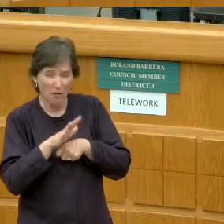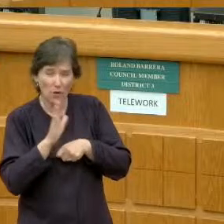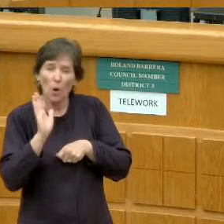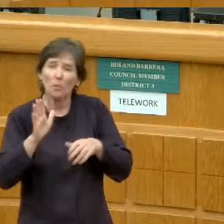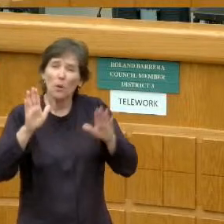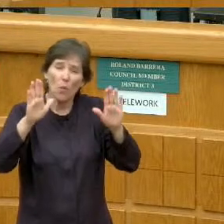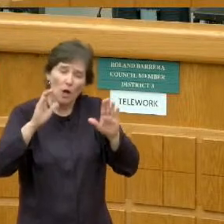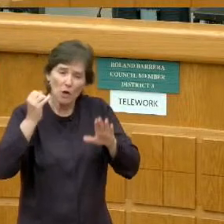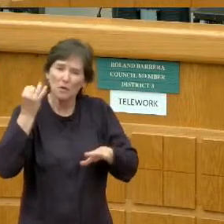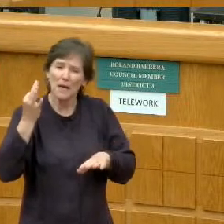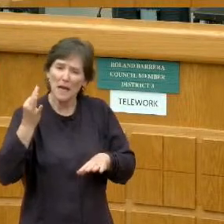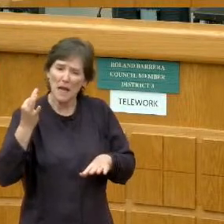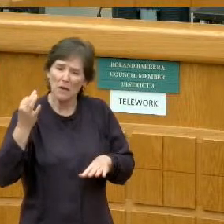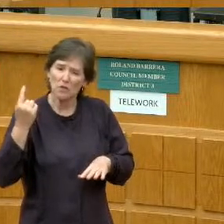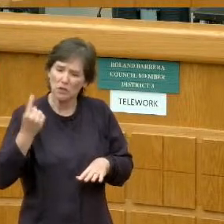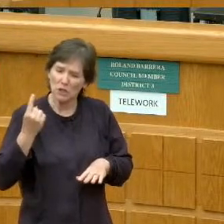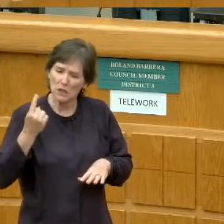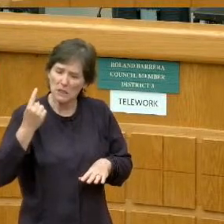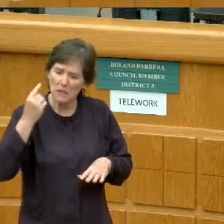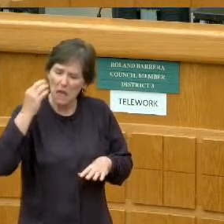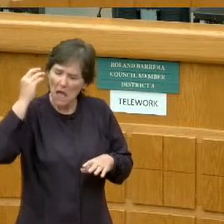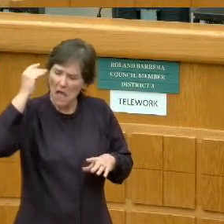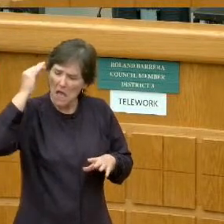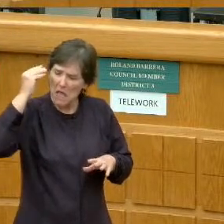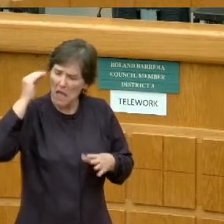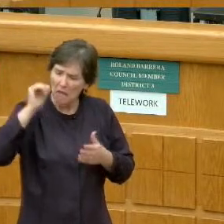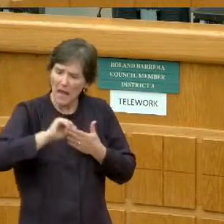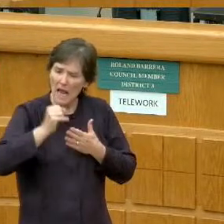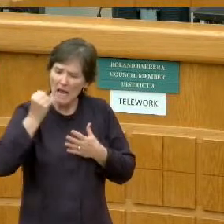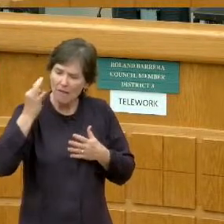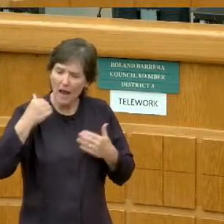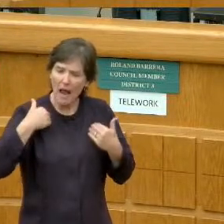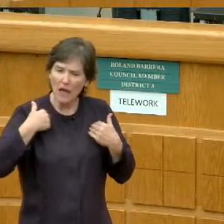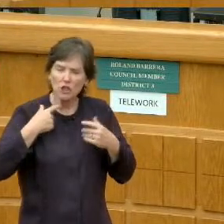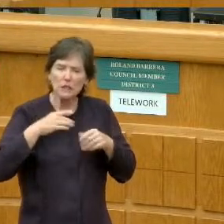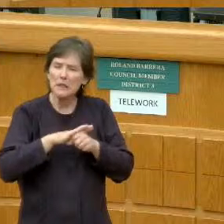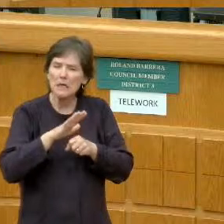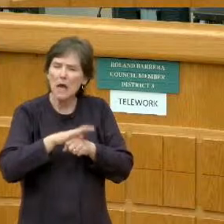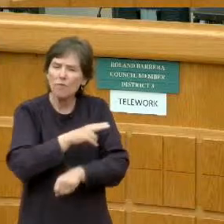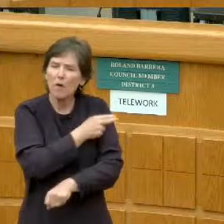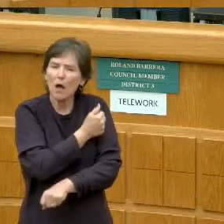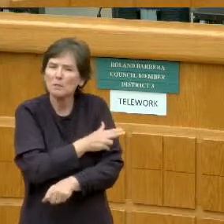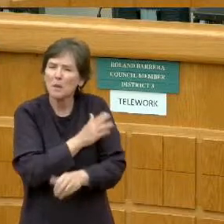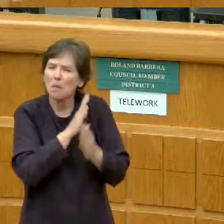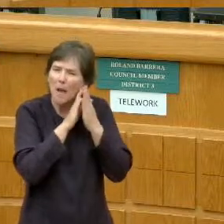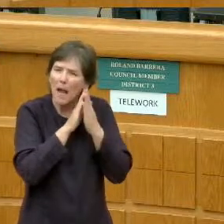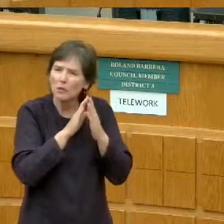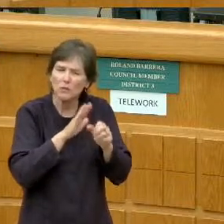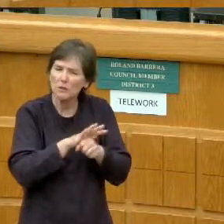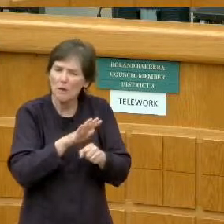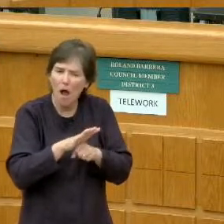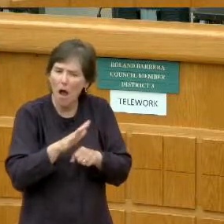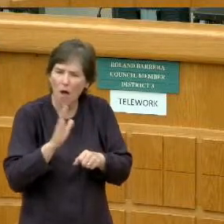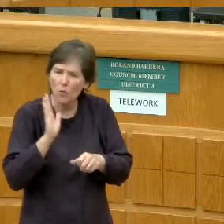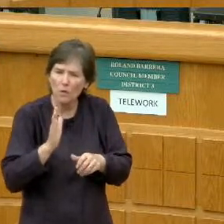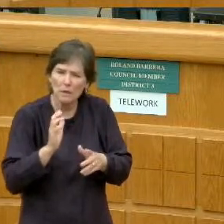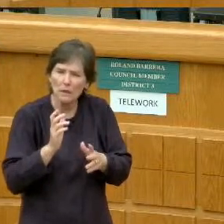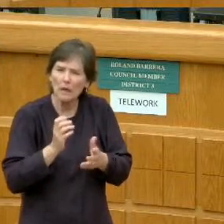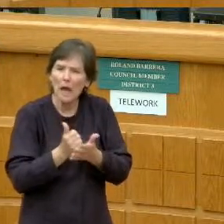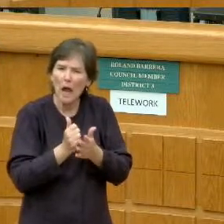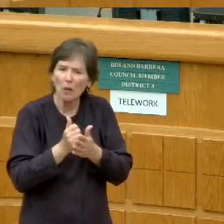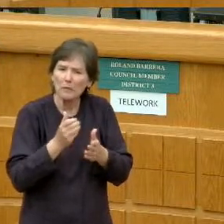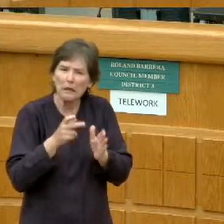if it was just thinking that if I just got enough hospital beds. But the truth is, he said, is that we